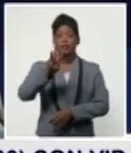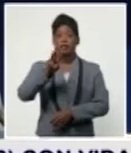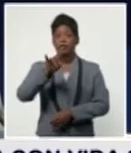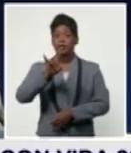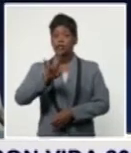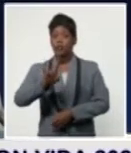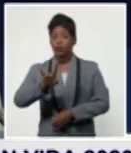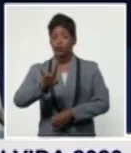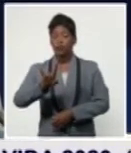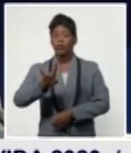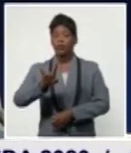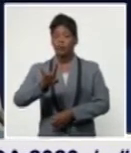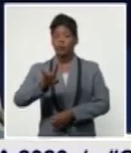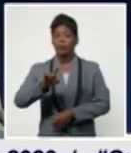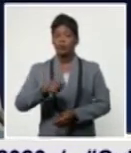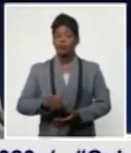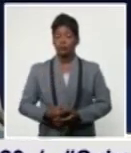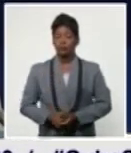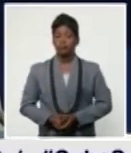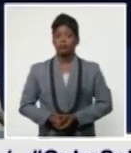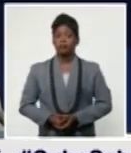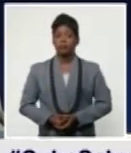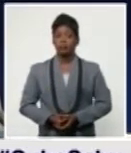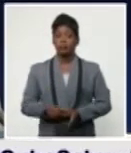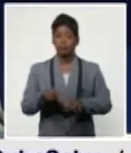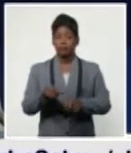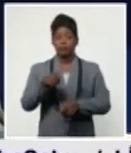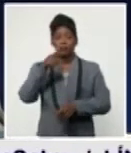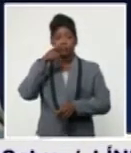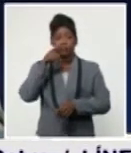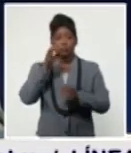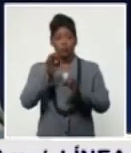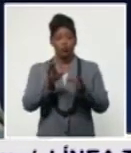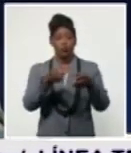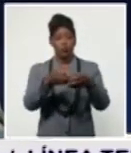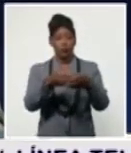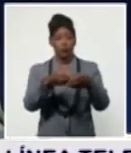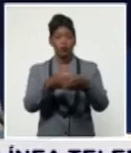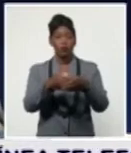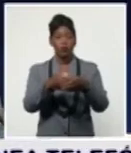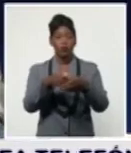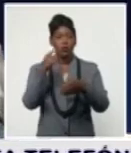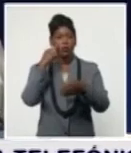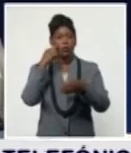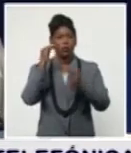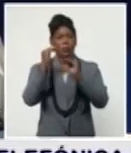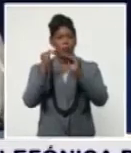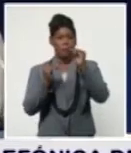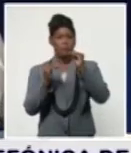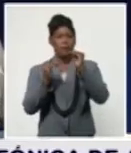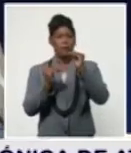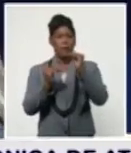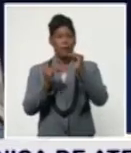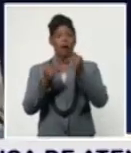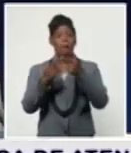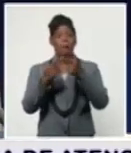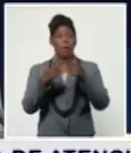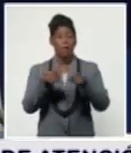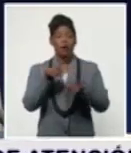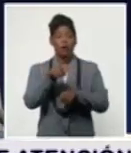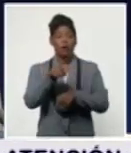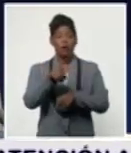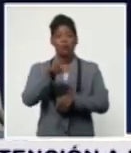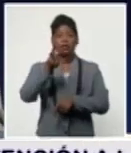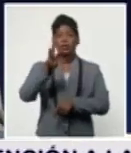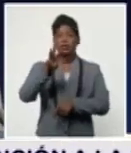admitted, confirmed. These are the active cases, and as I said, is one of the lowest